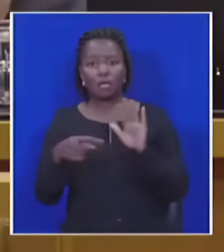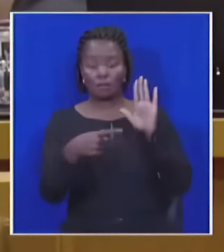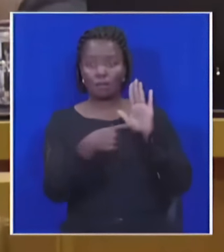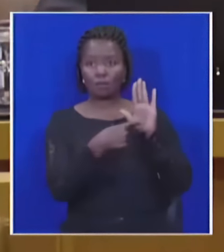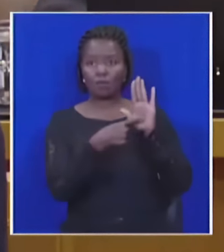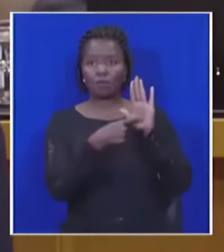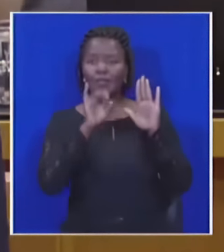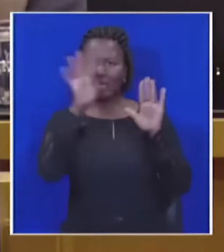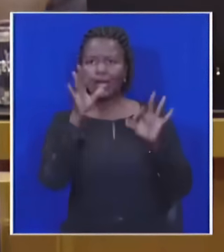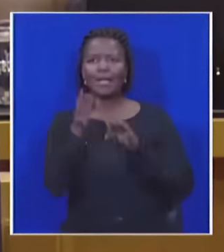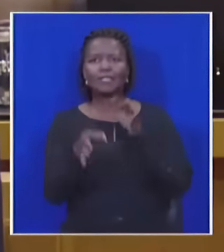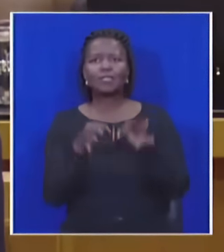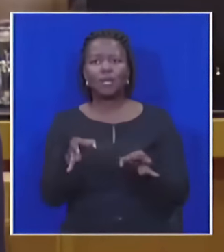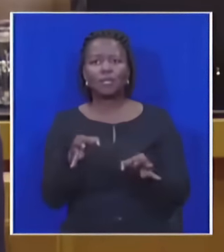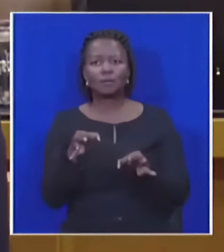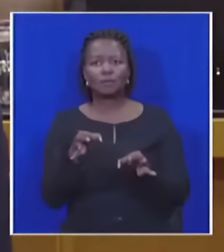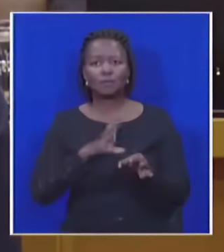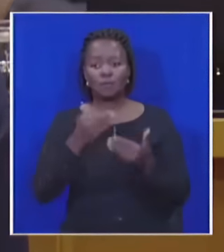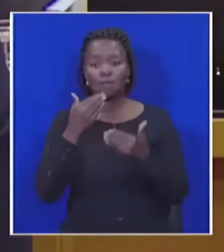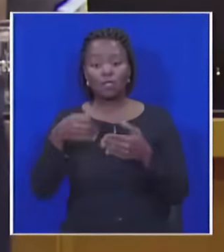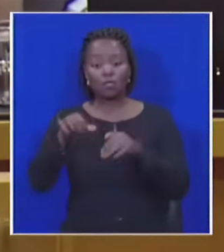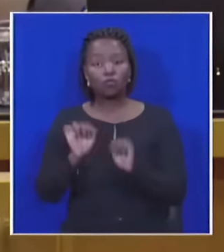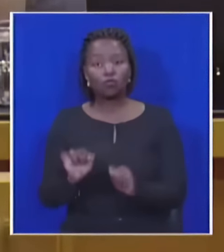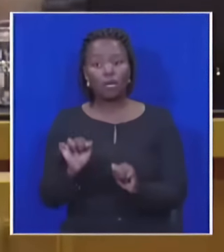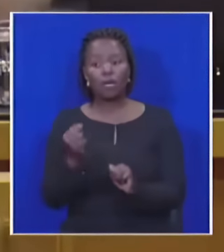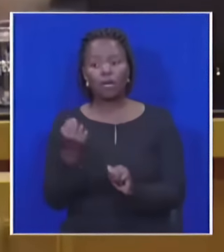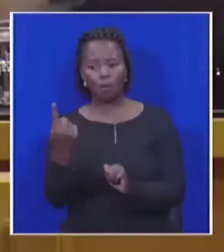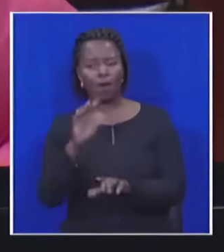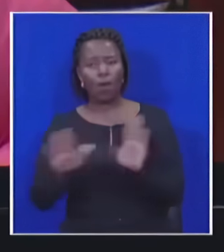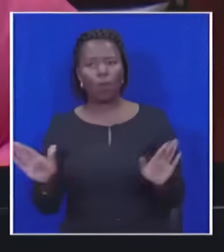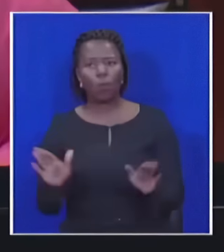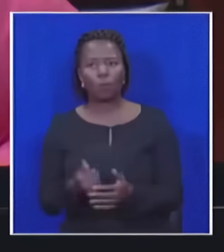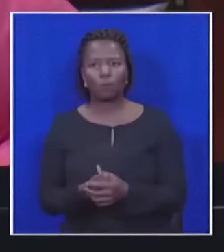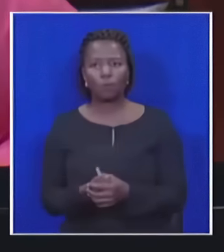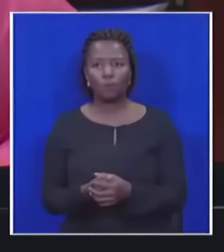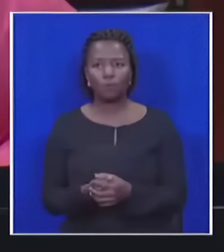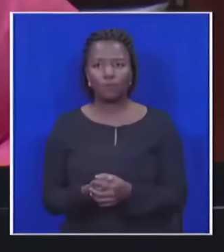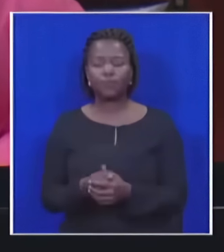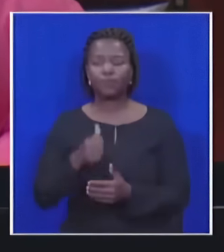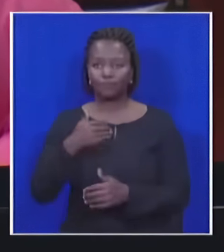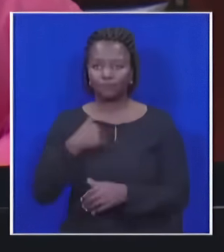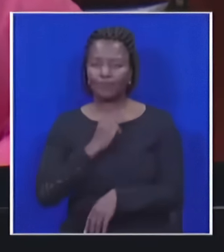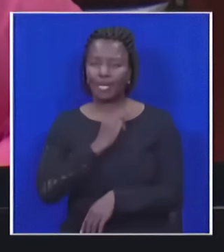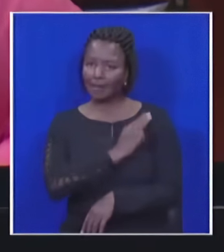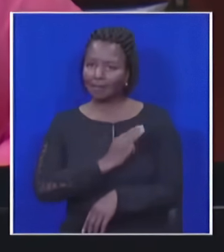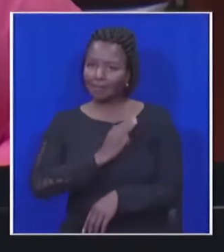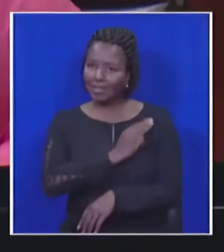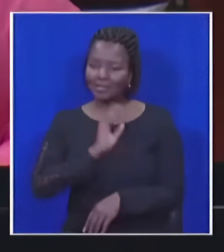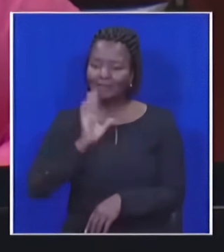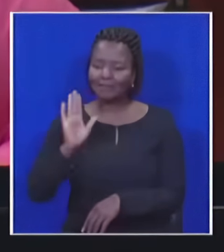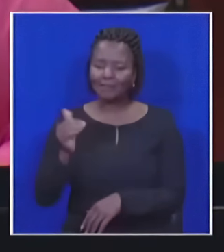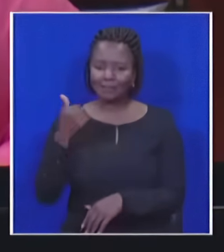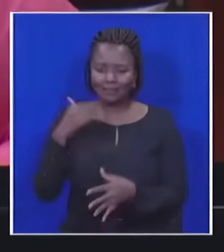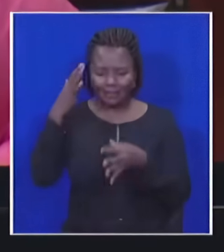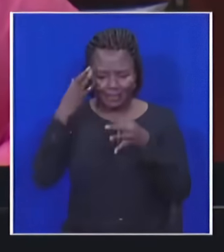they set out here. The Thank you. chairperson of SAA is not one of them. Thank you very much, and please, I think I've made a